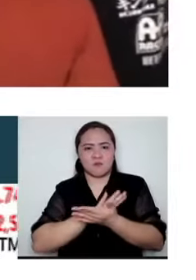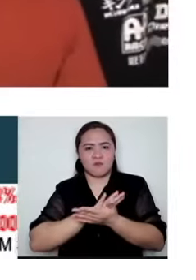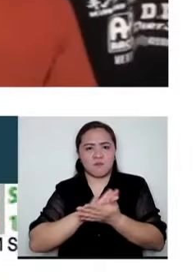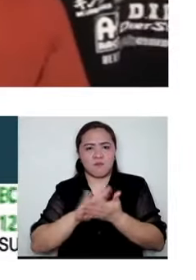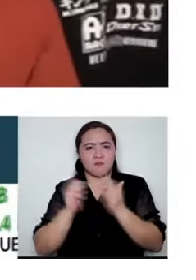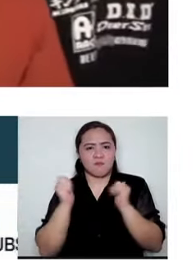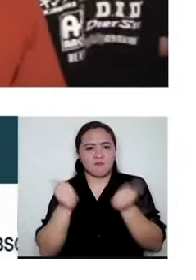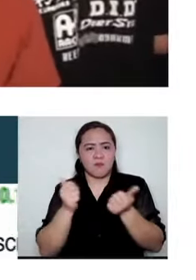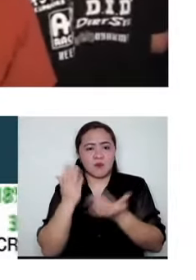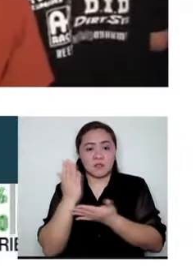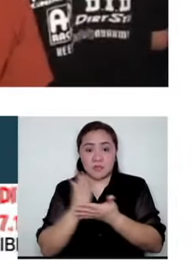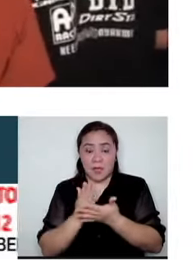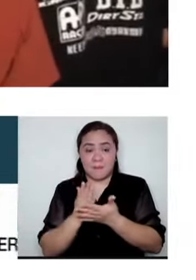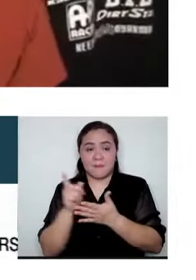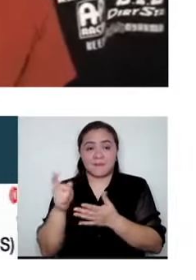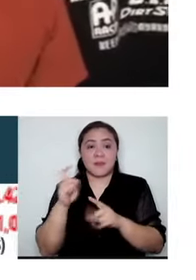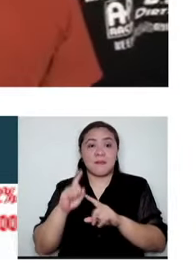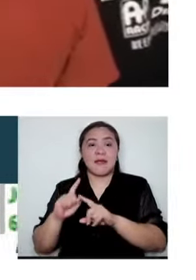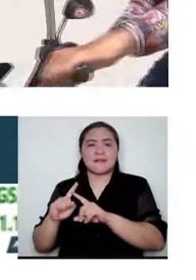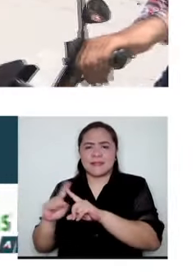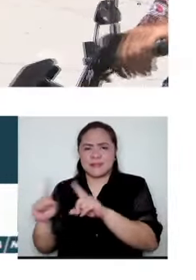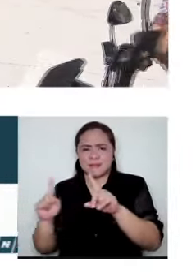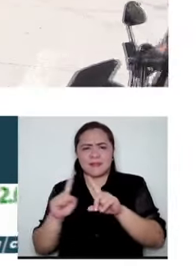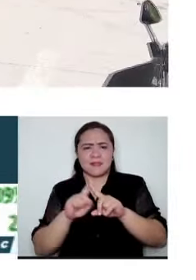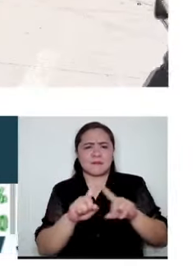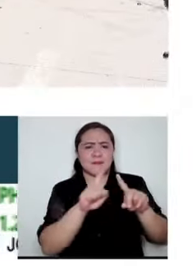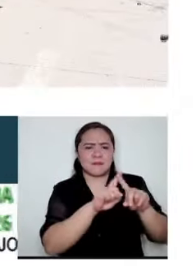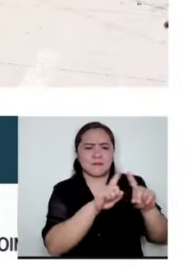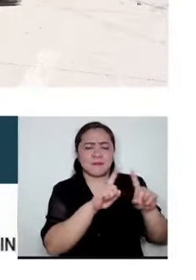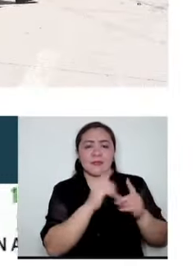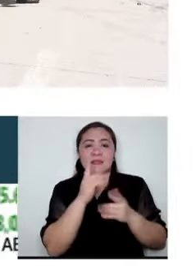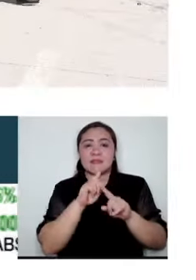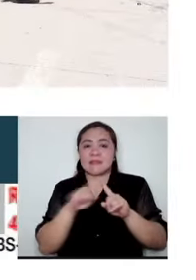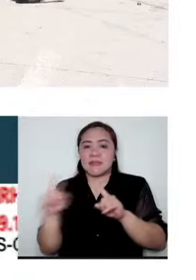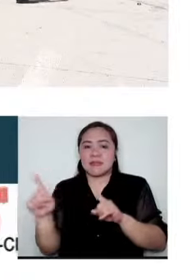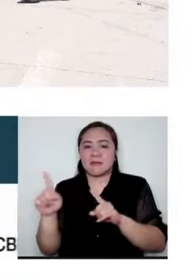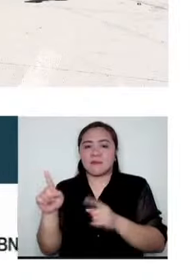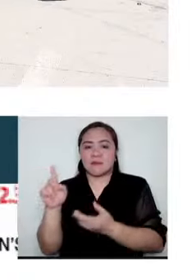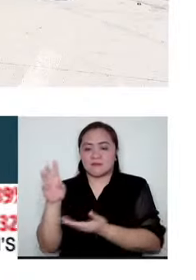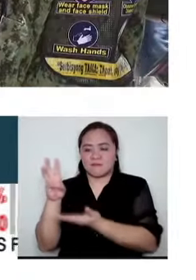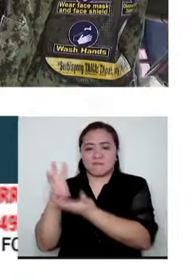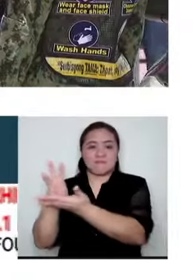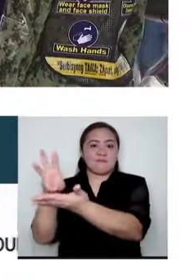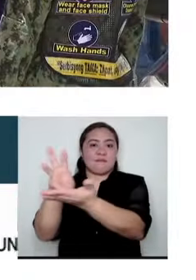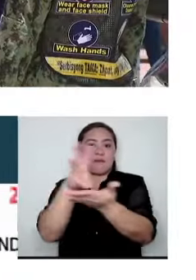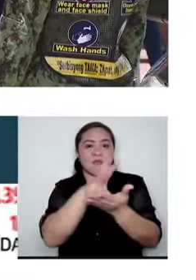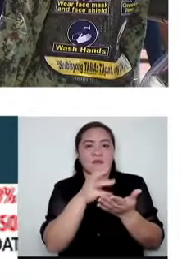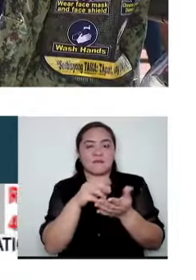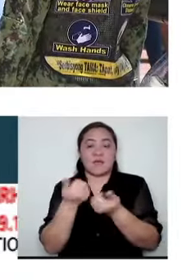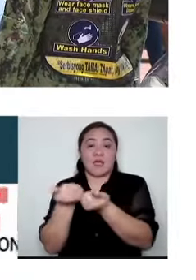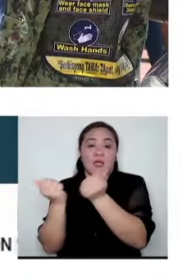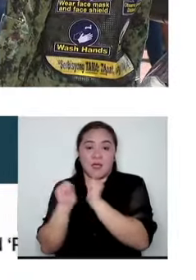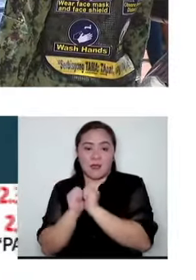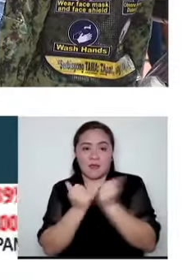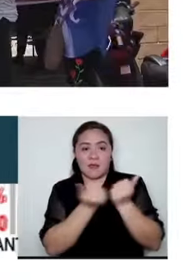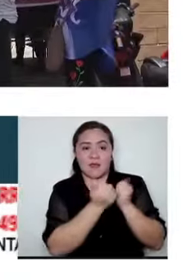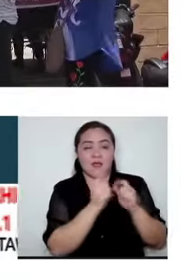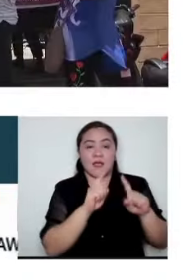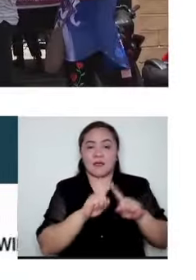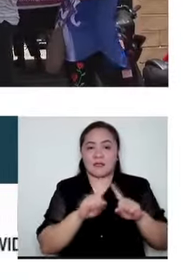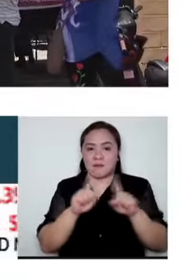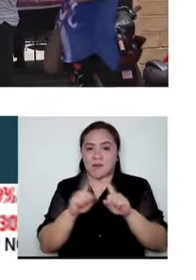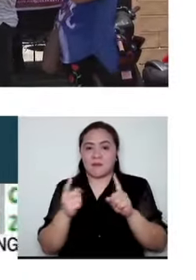I mentioned there should be a differentiation between rural and urban areas. There should be a distinction between the density,